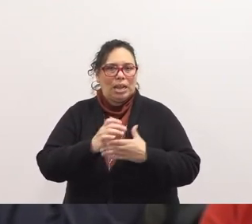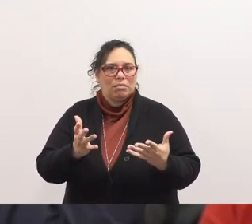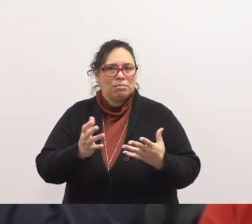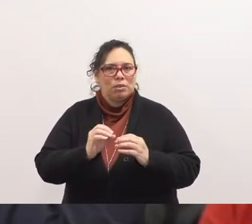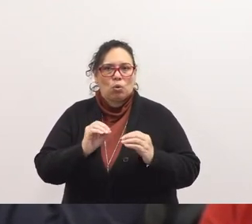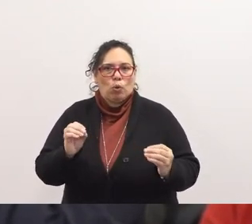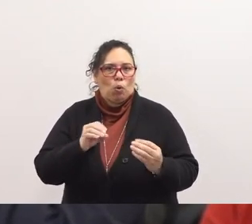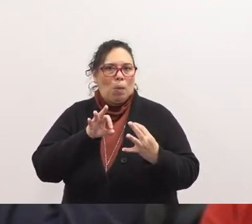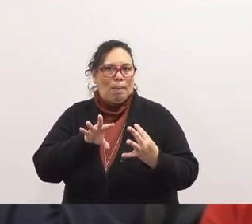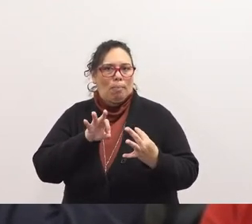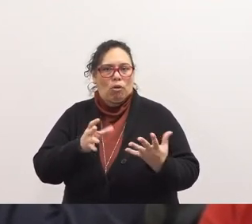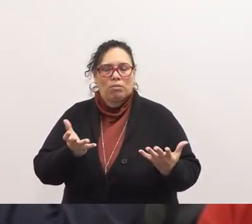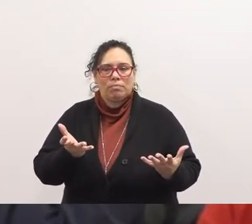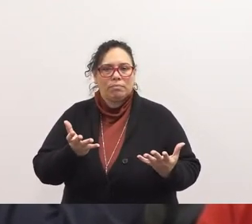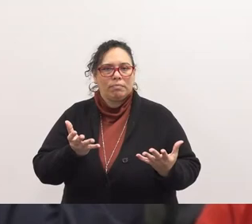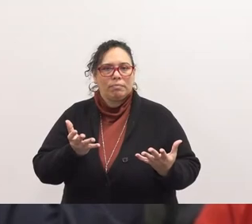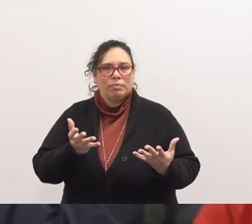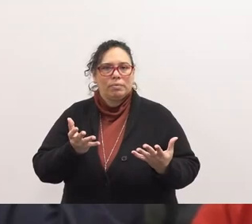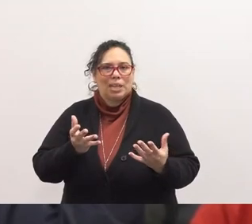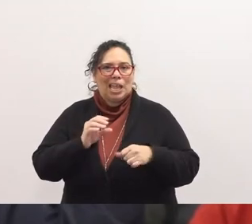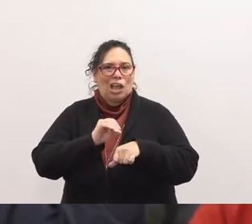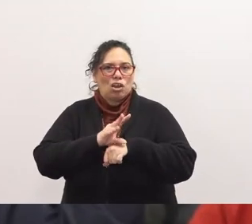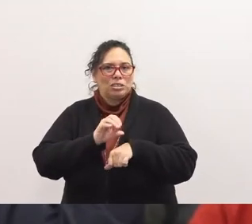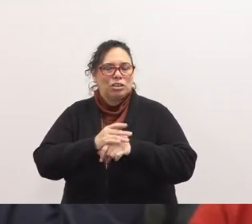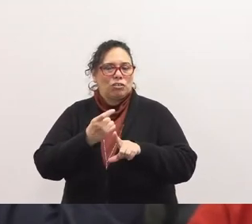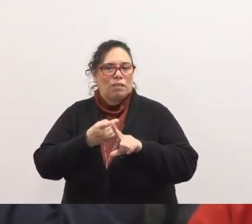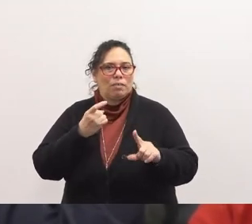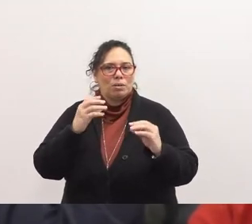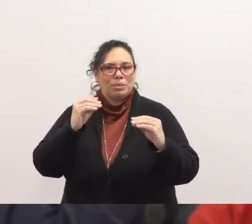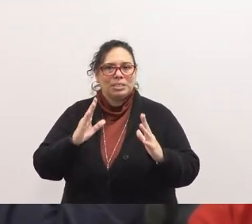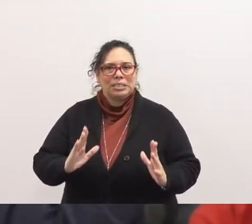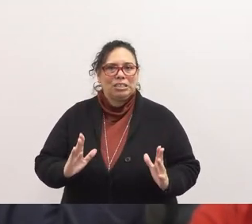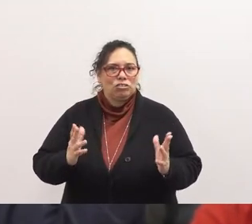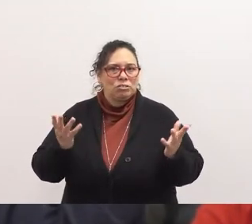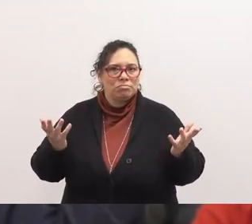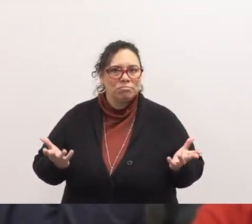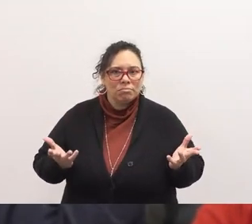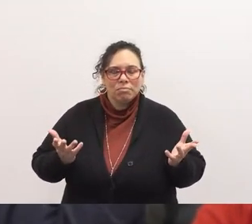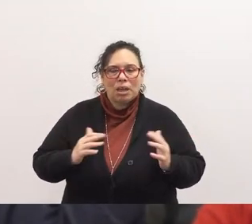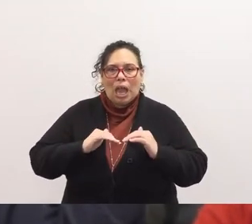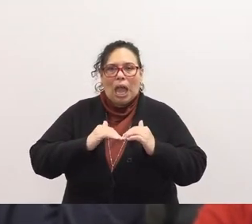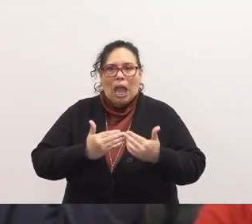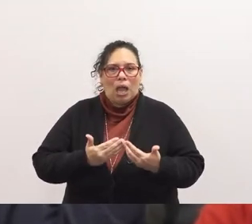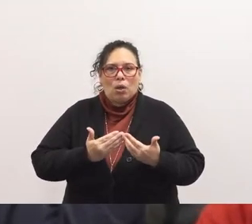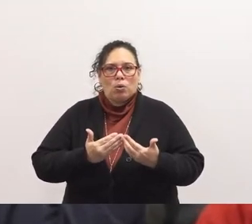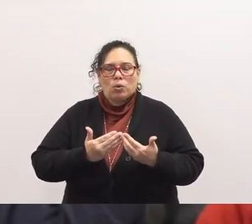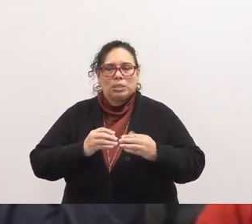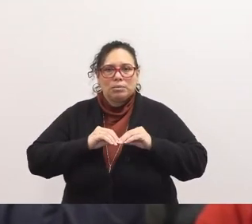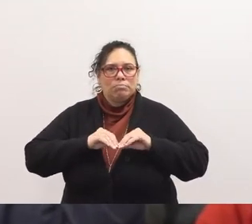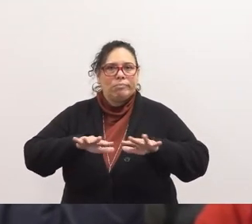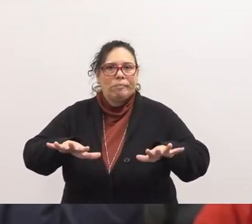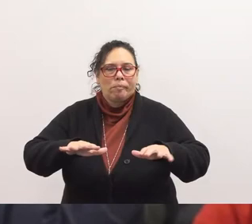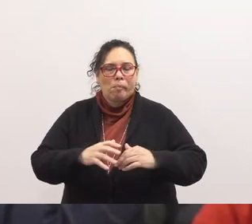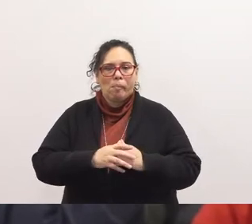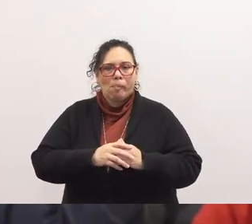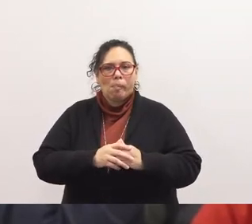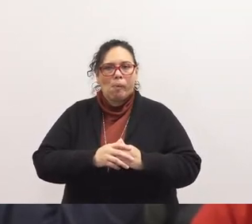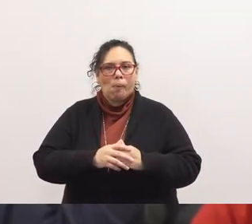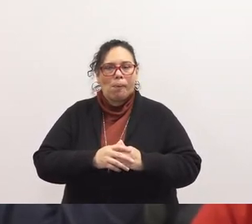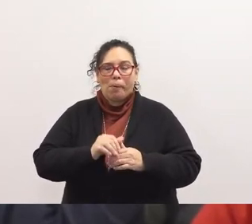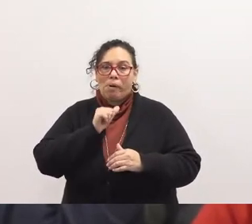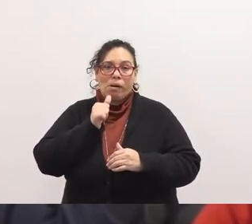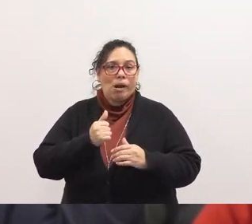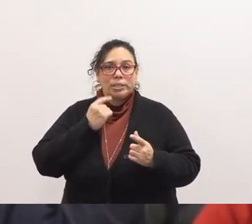no input and consultation from teachers of what we want or how it's going to be delivered. You have not considered